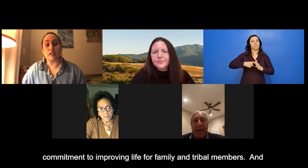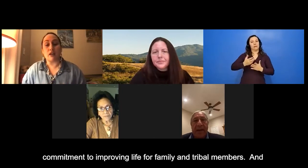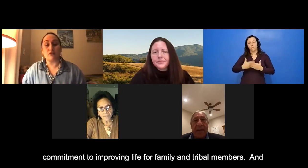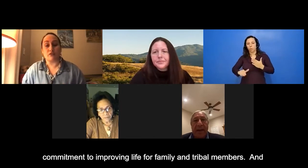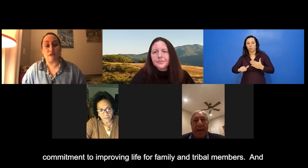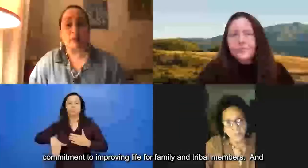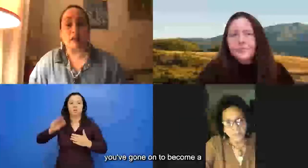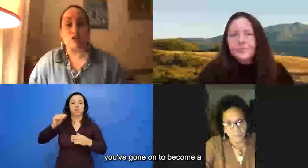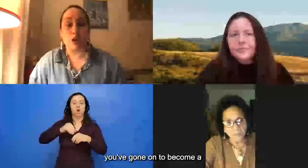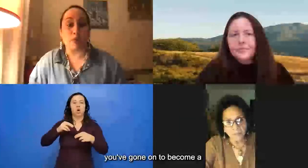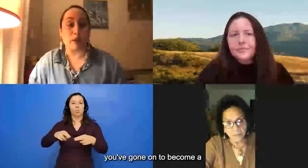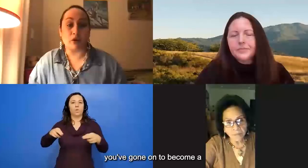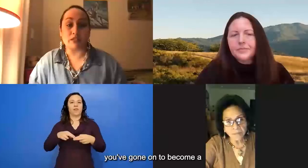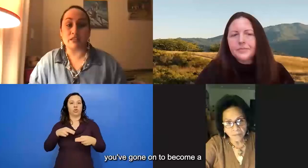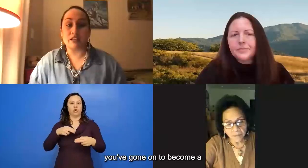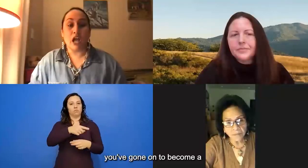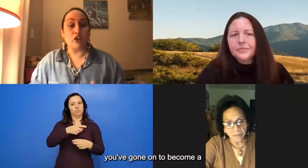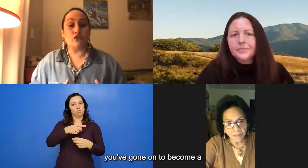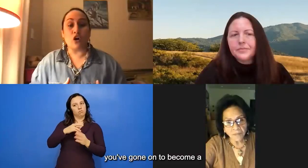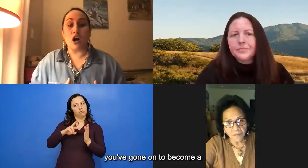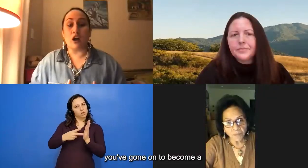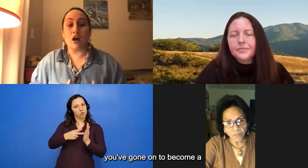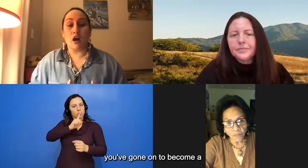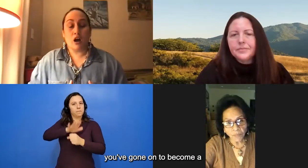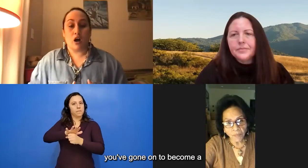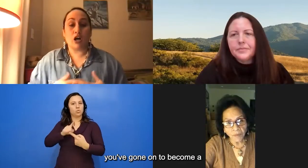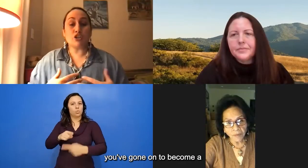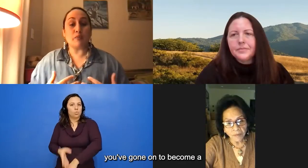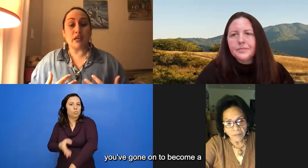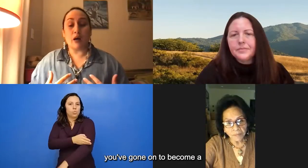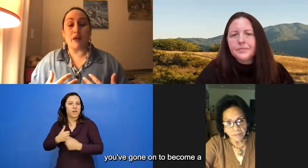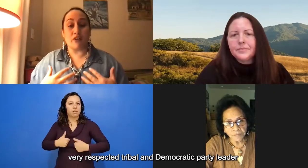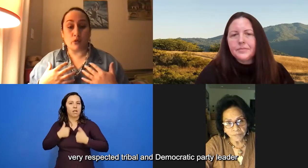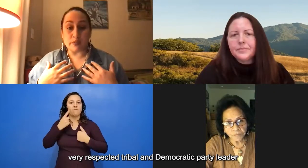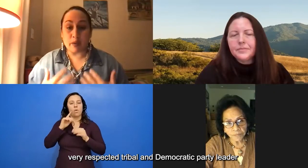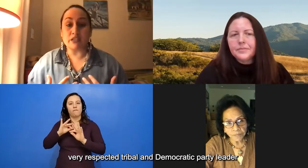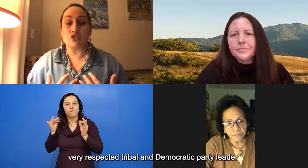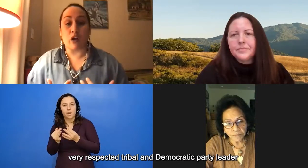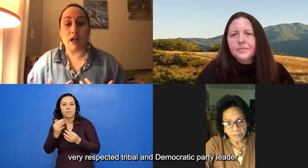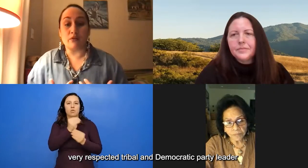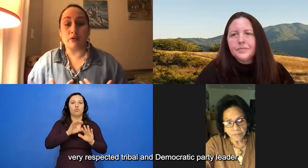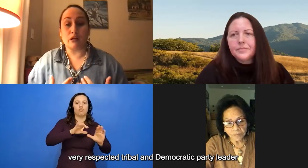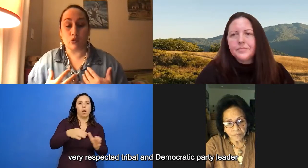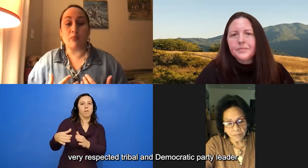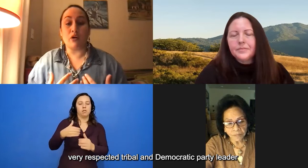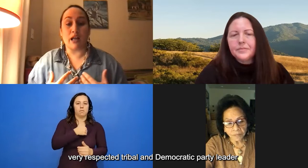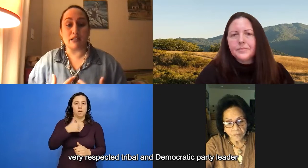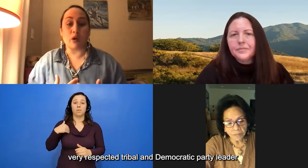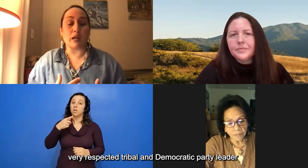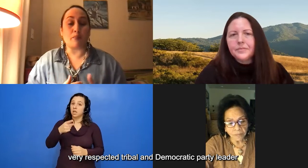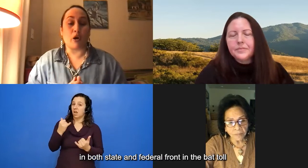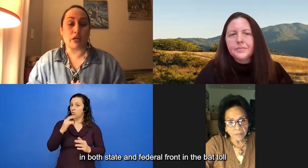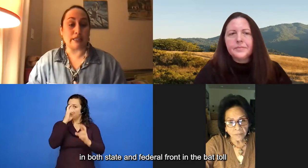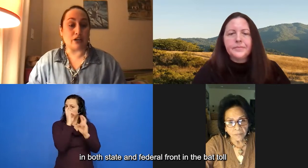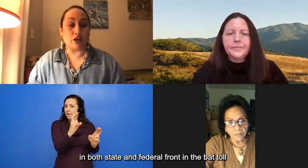improving life for family and tribal members. And you've gone on to become a very respected tribal and